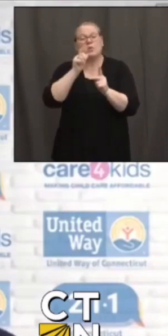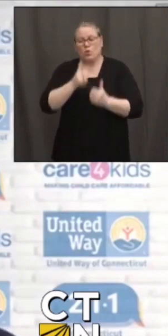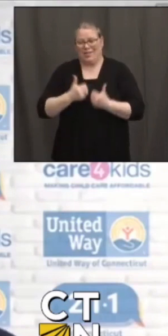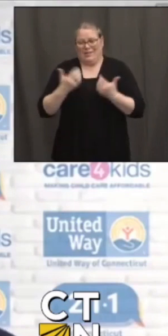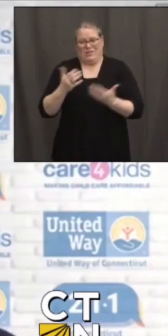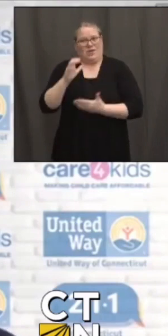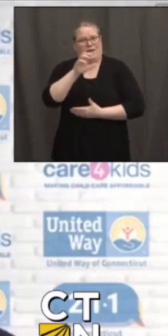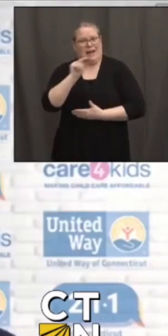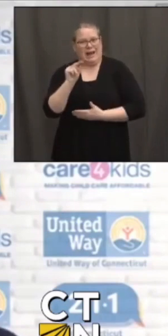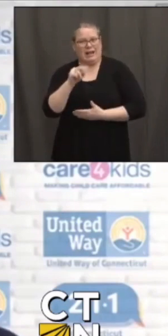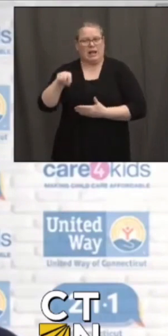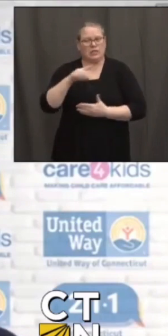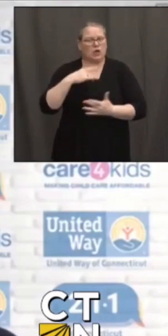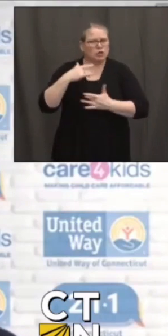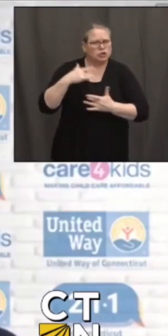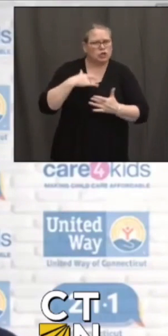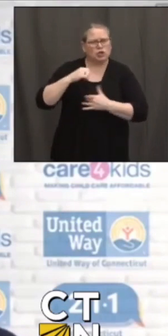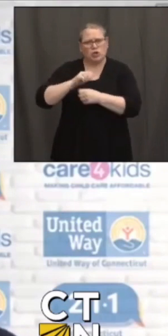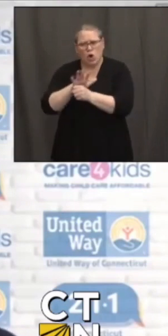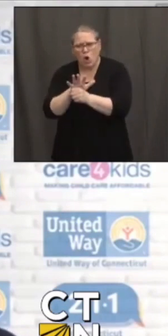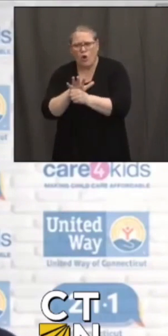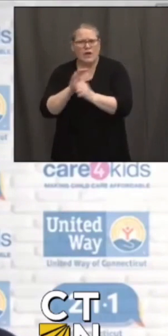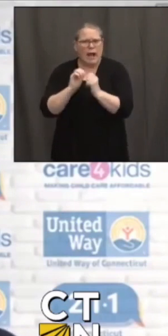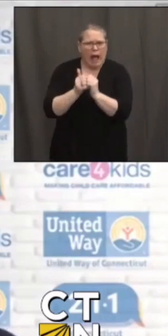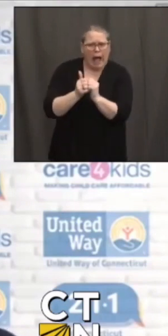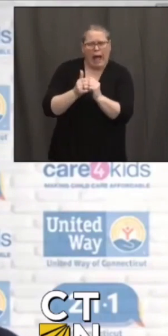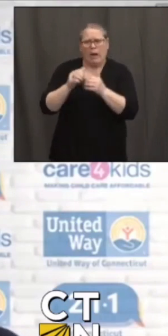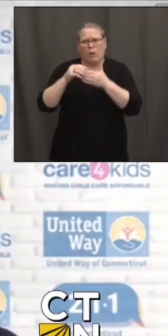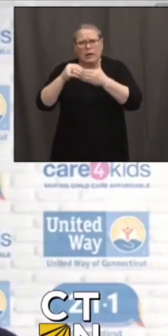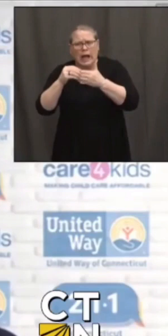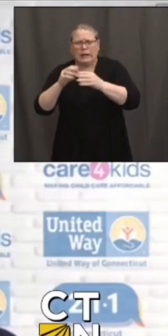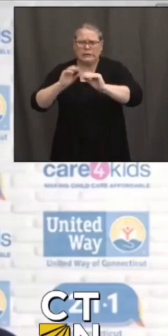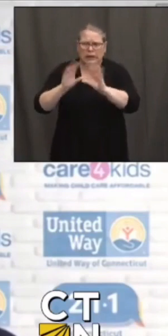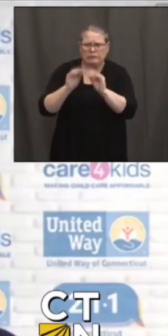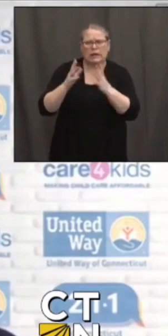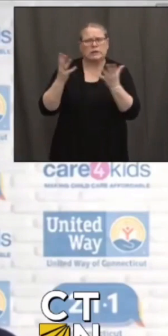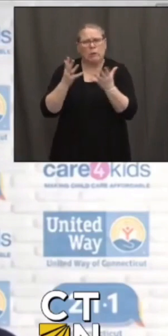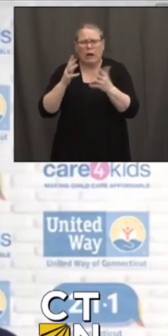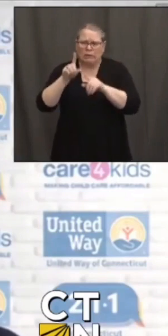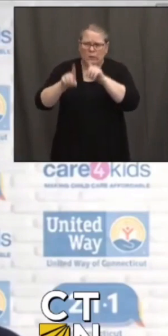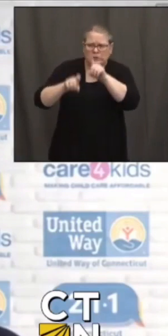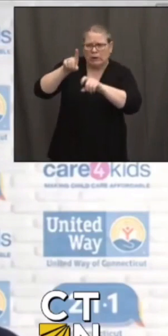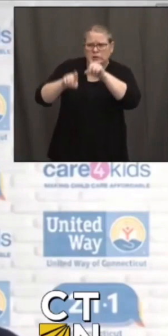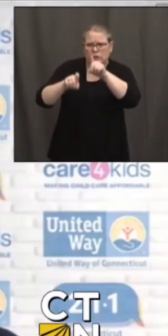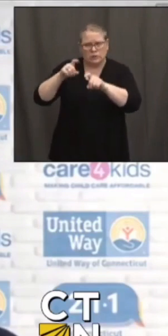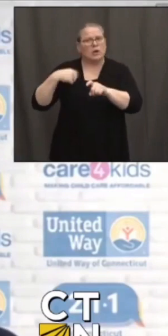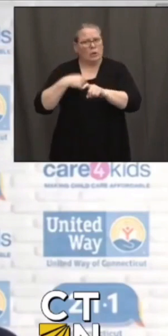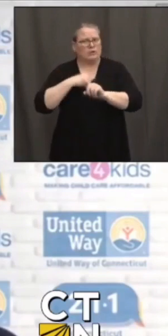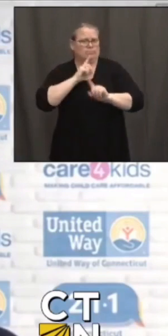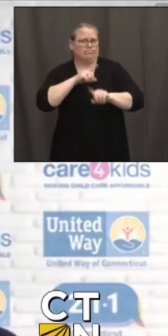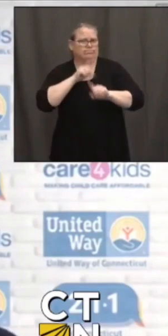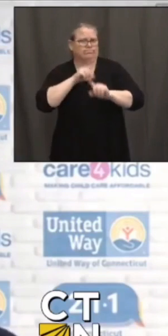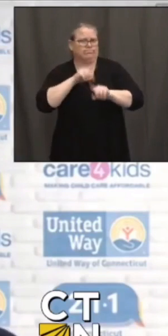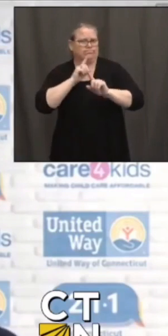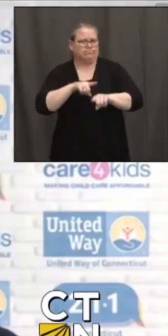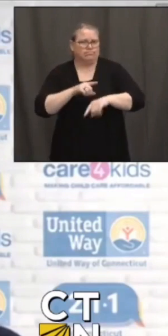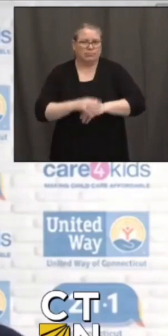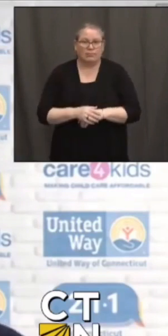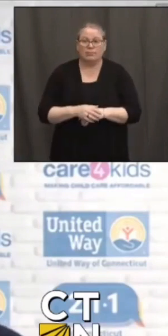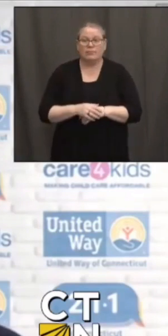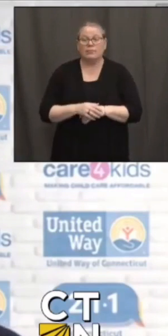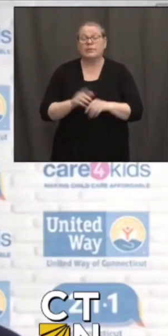about COVID-19 and seeking guidance and clarification on different policies. At the same time,